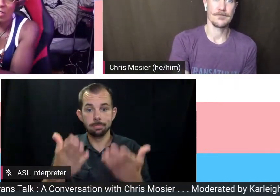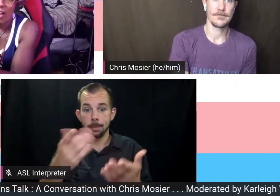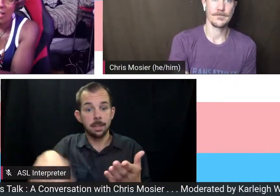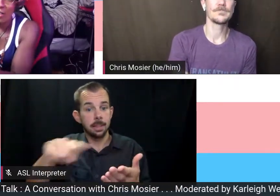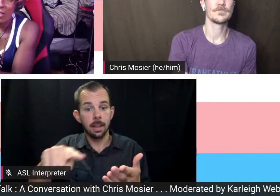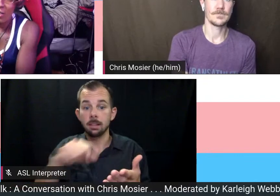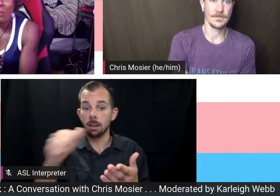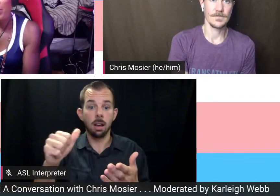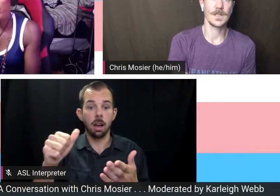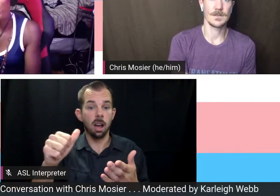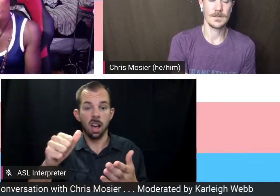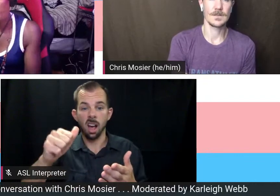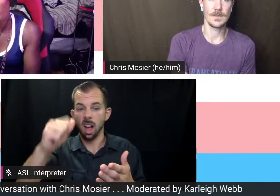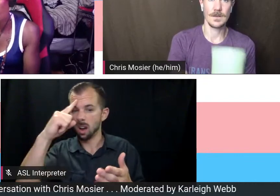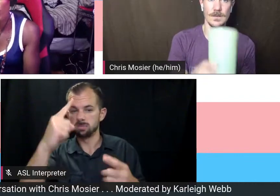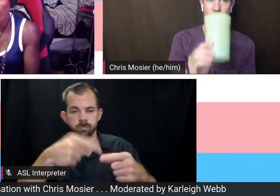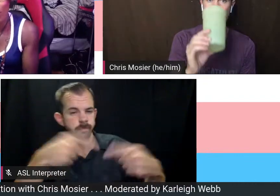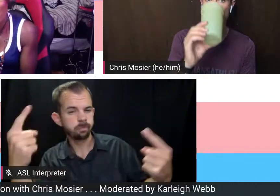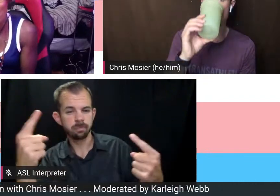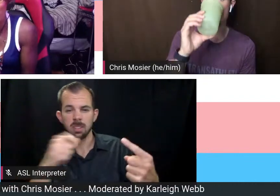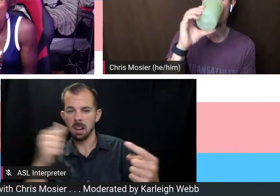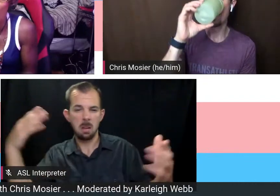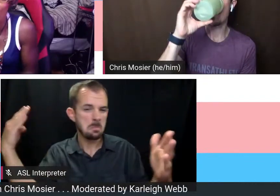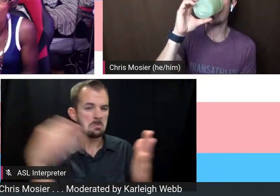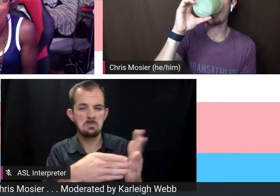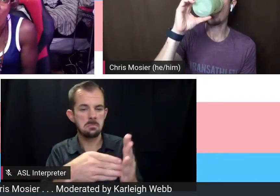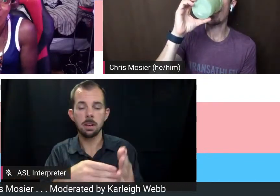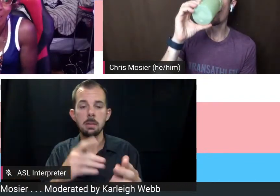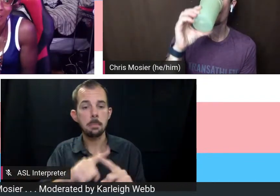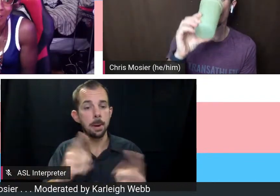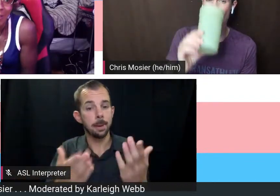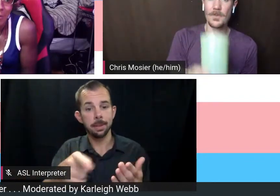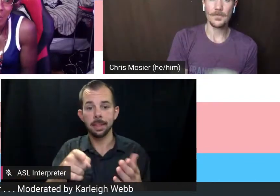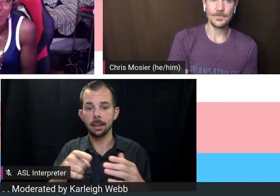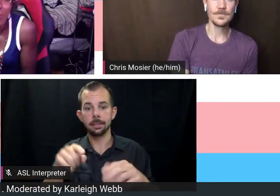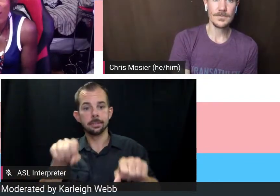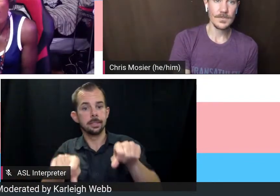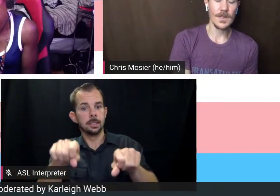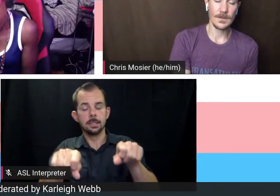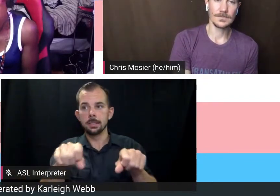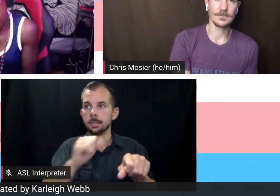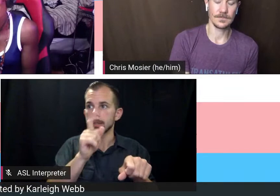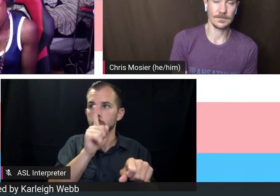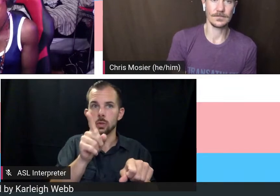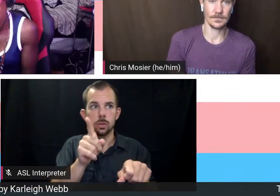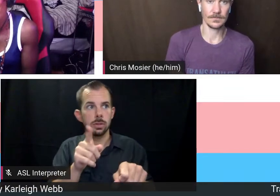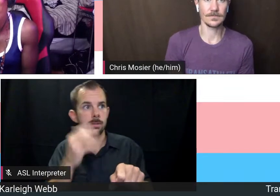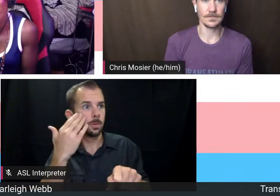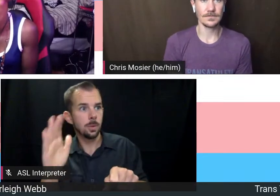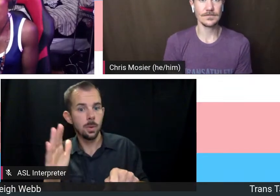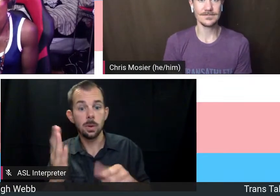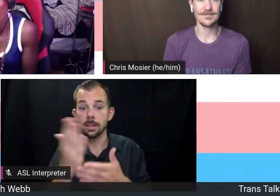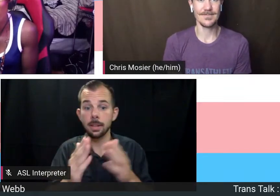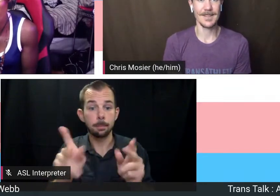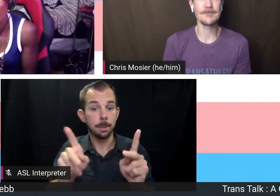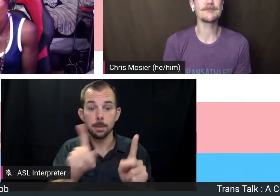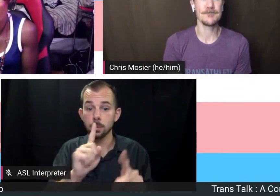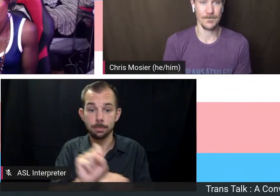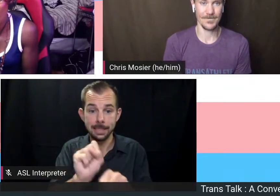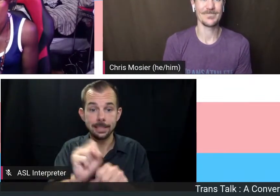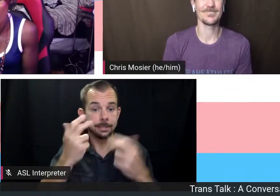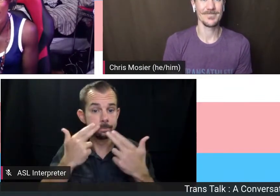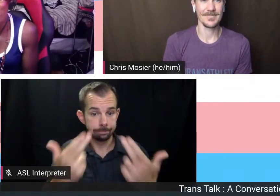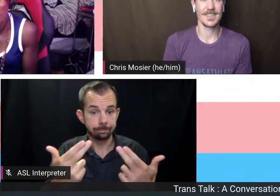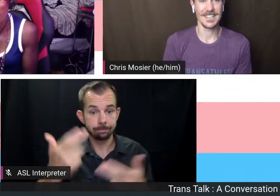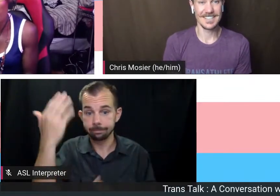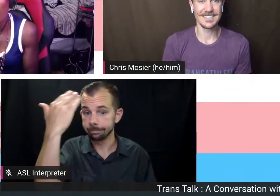other side. They're people that you can talk to, or a lot of people just don't know. Like people I've used some of your tactics on people in my own family